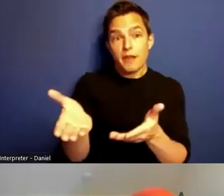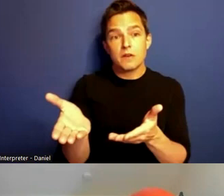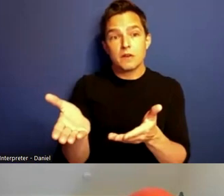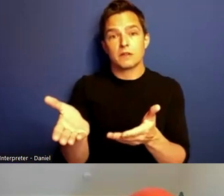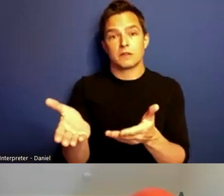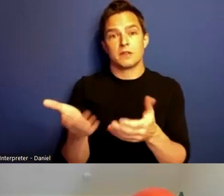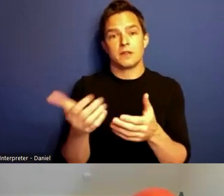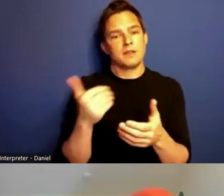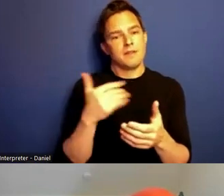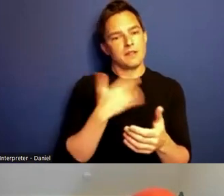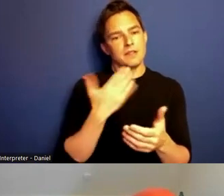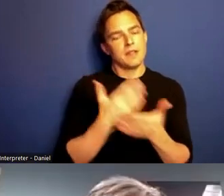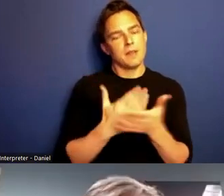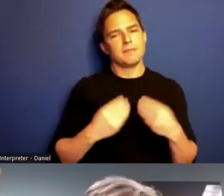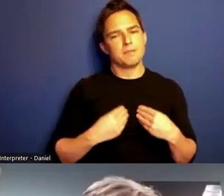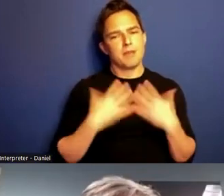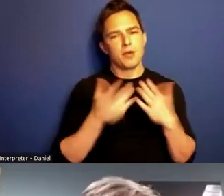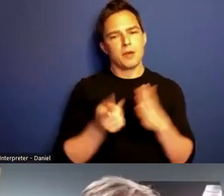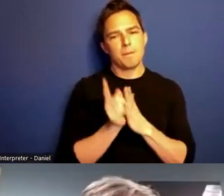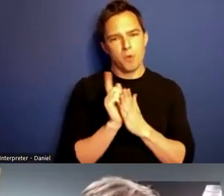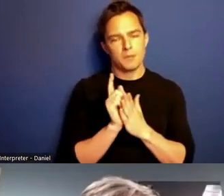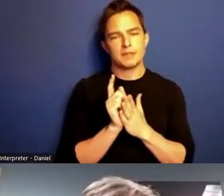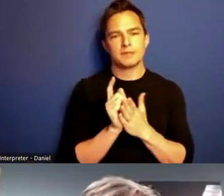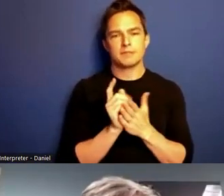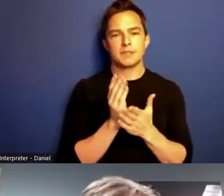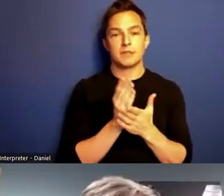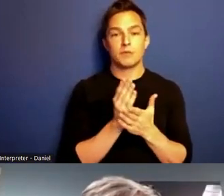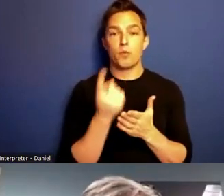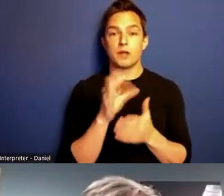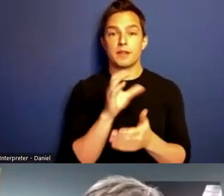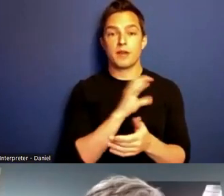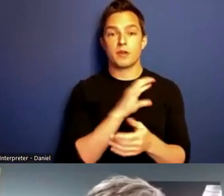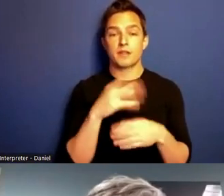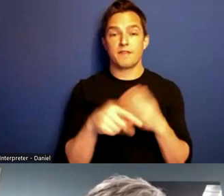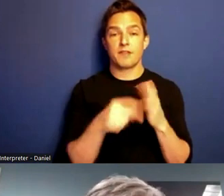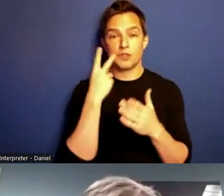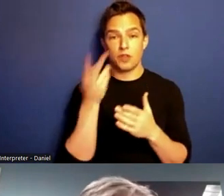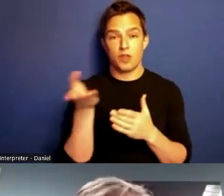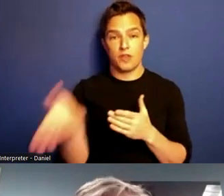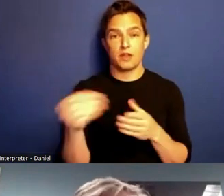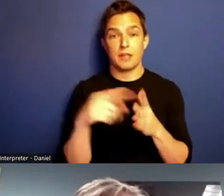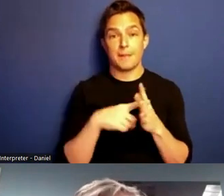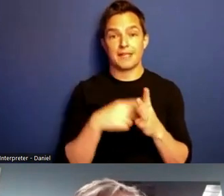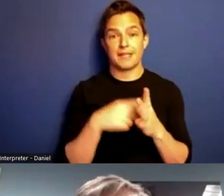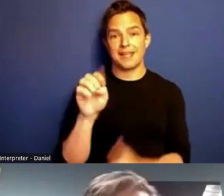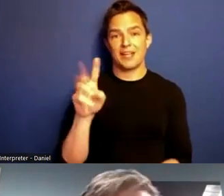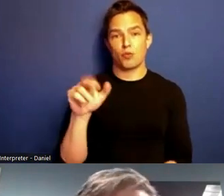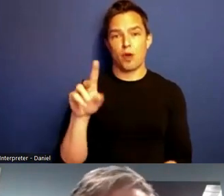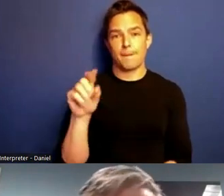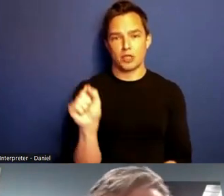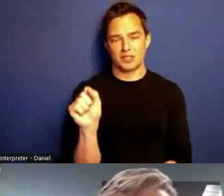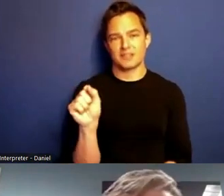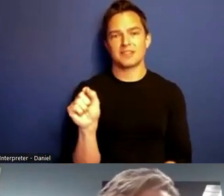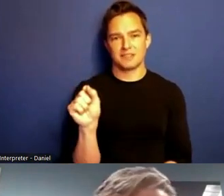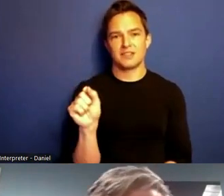some inspiring moments. Among the characters in that video, you saw in the beginning Ed Roberts, you